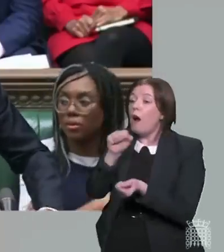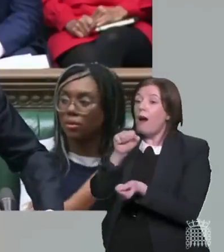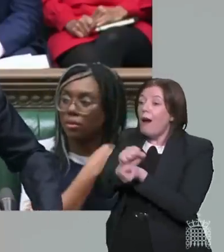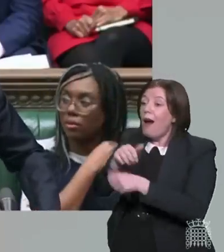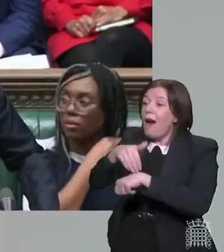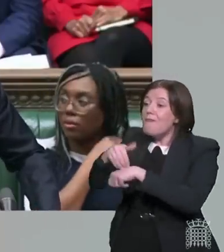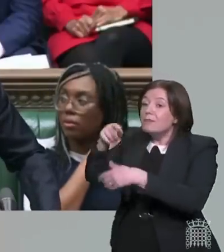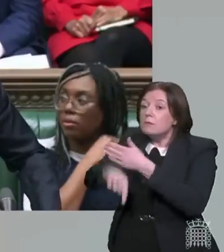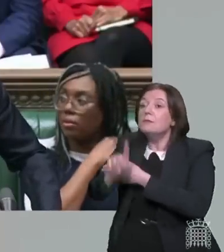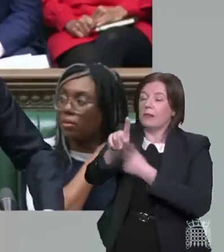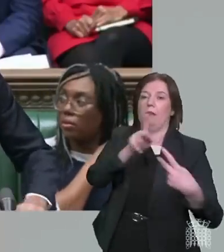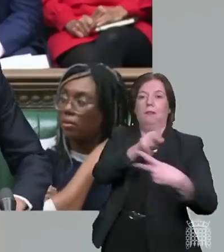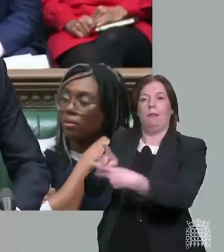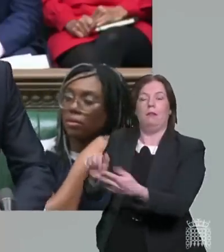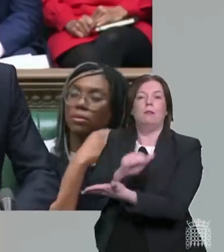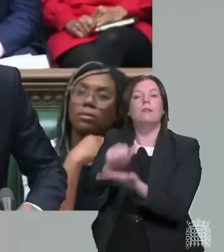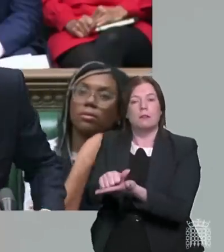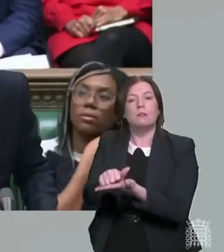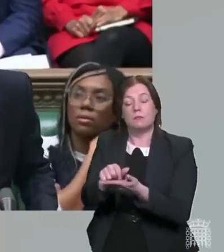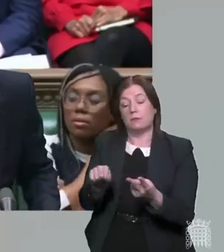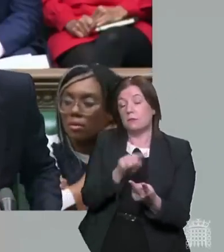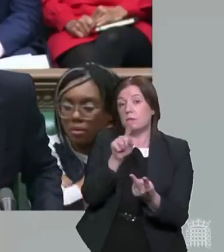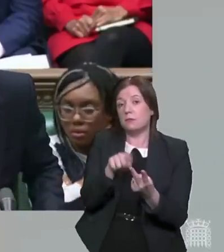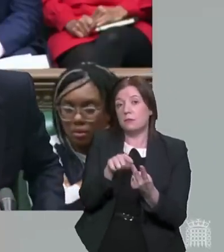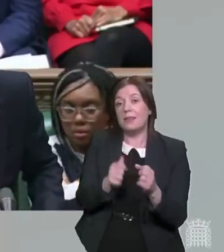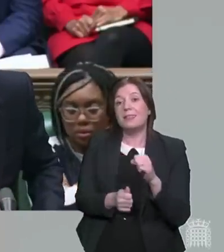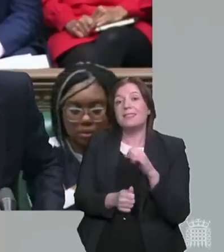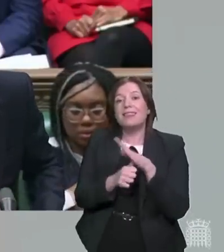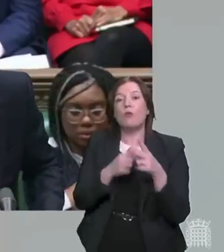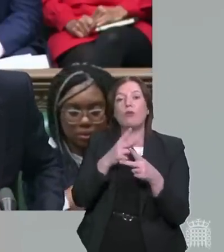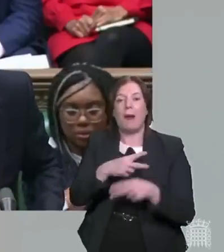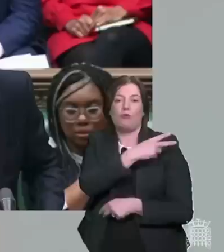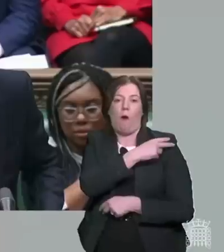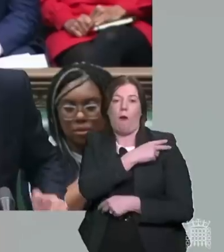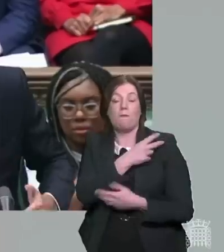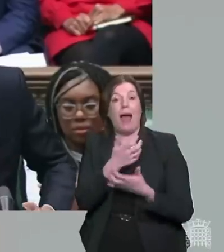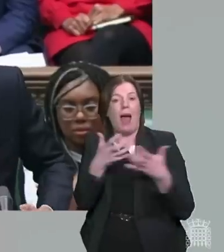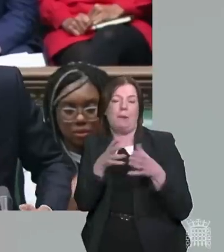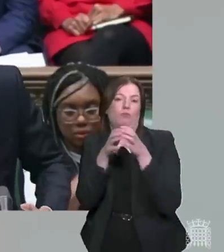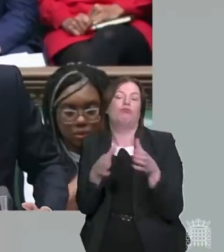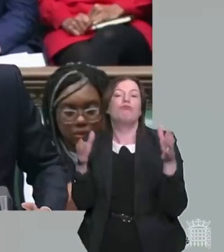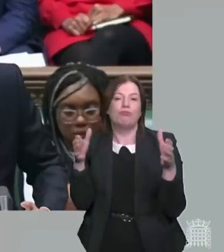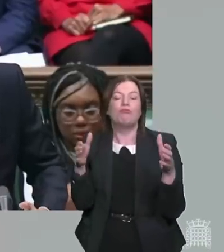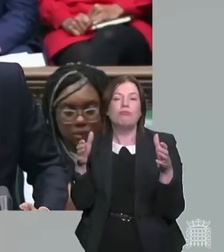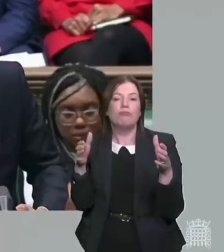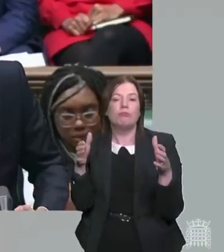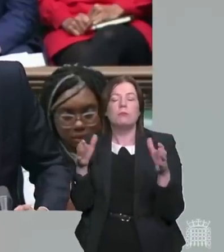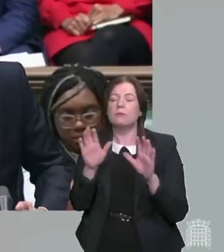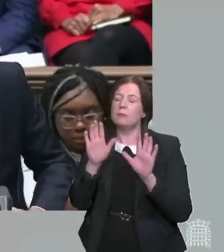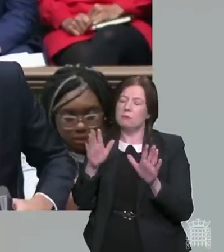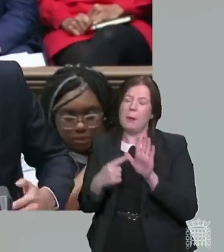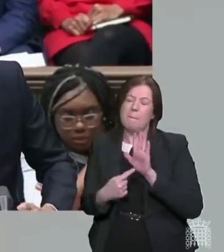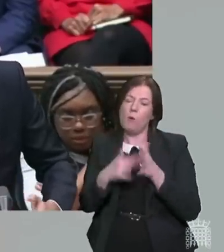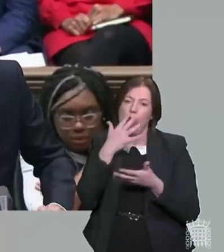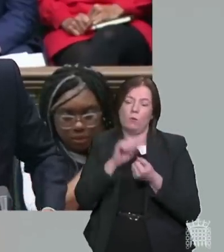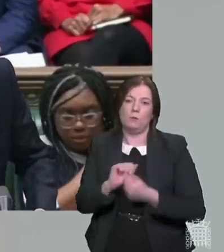offenders. There's also been an increase in the number of senior probation officers. But one of the other things we must remember, Mr.